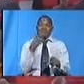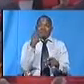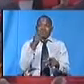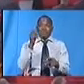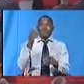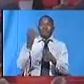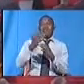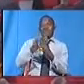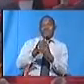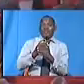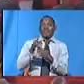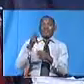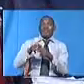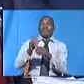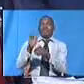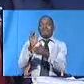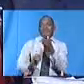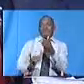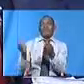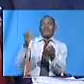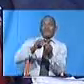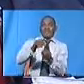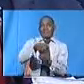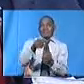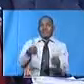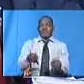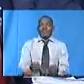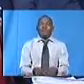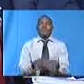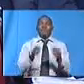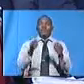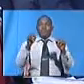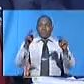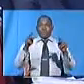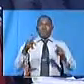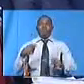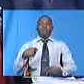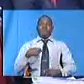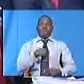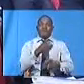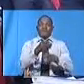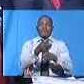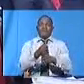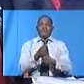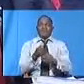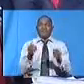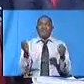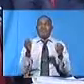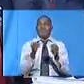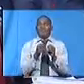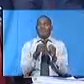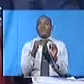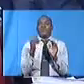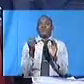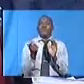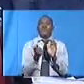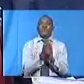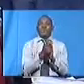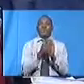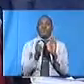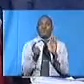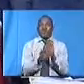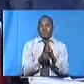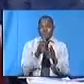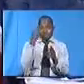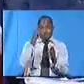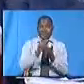the lordships have received a lot of law in written form on this issue. So what I intend